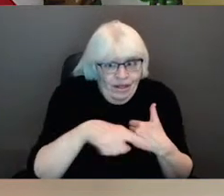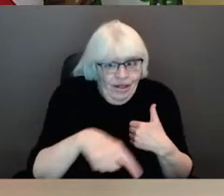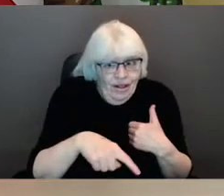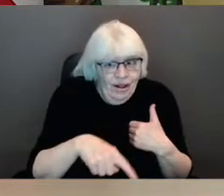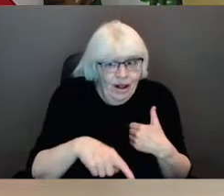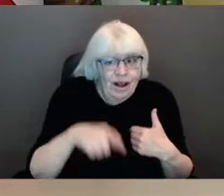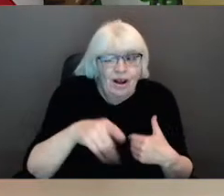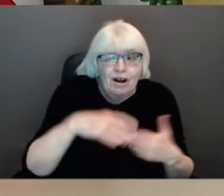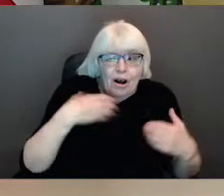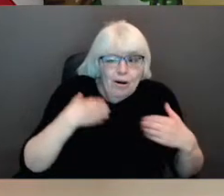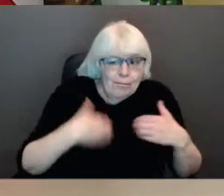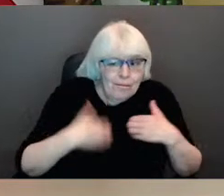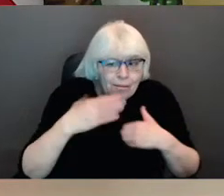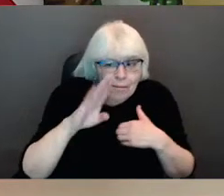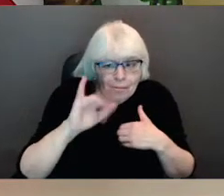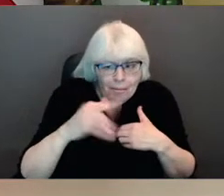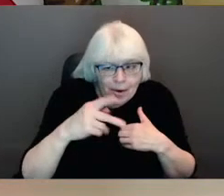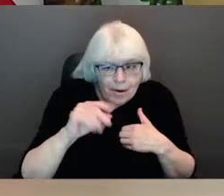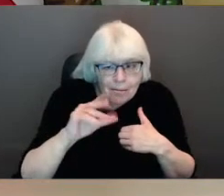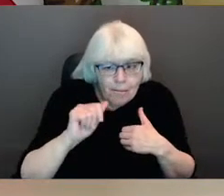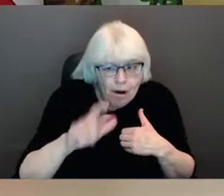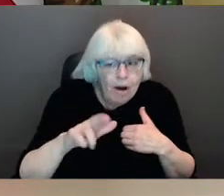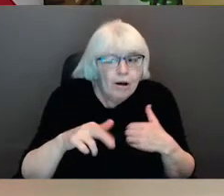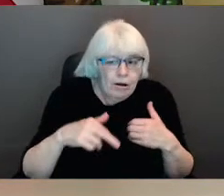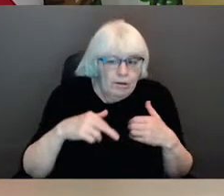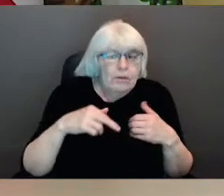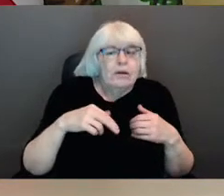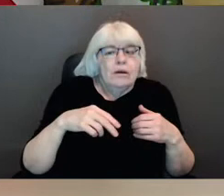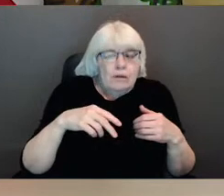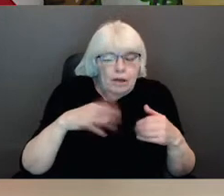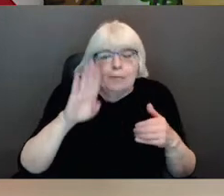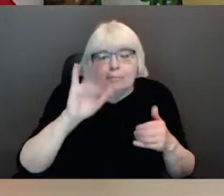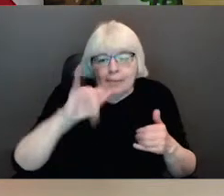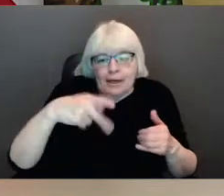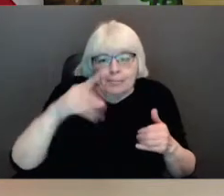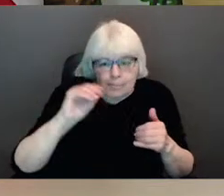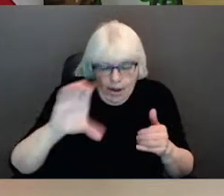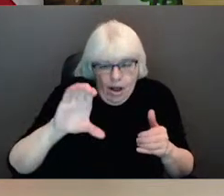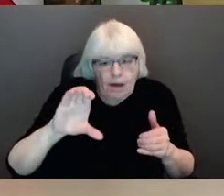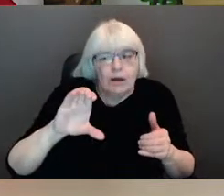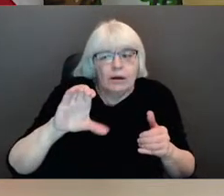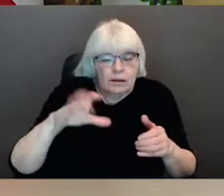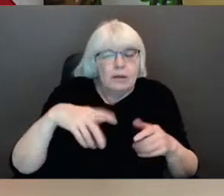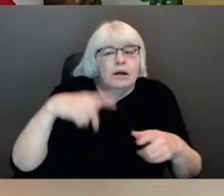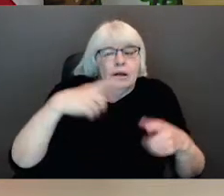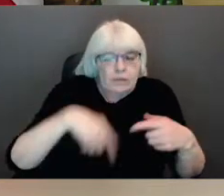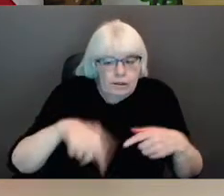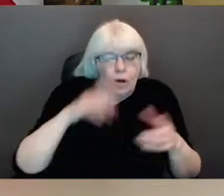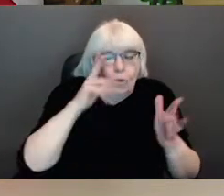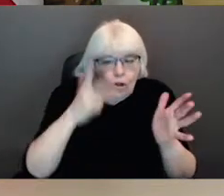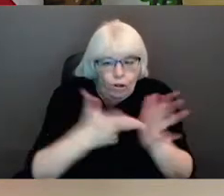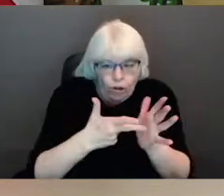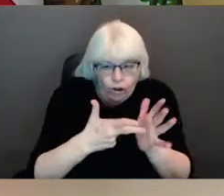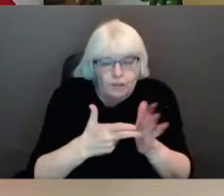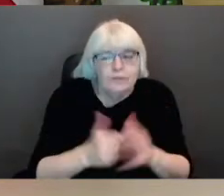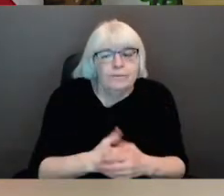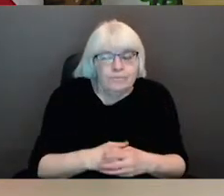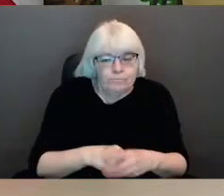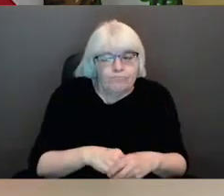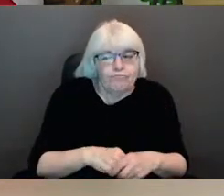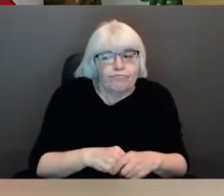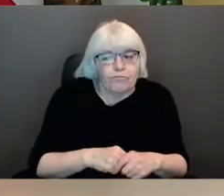should also receive a booster. NACI has strengthened the recommendation as well for children aged 5 to 11 years of